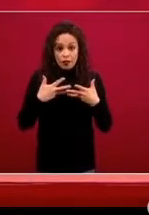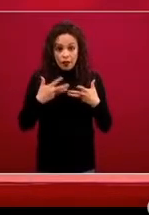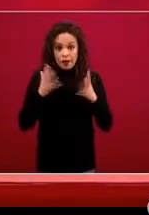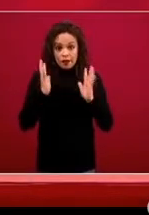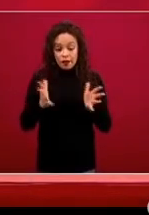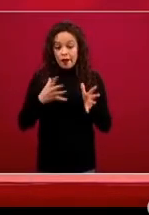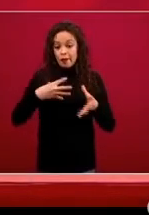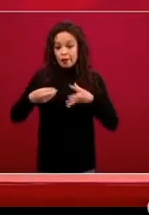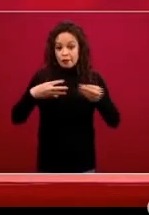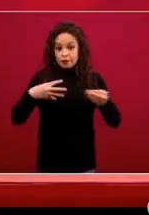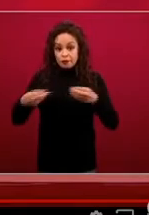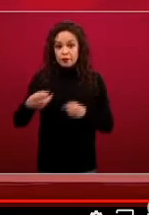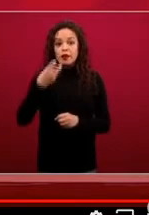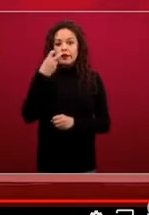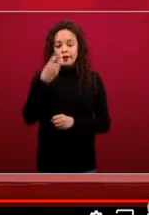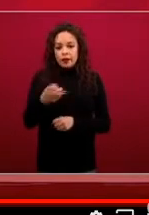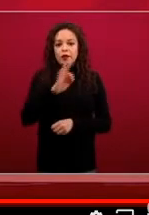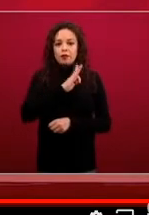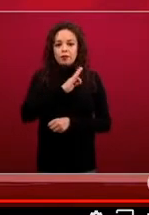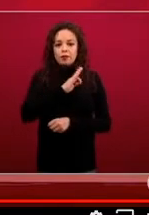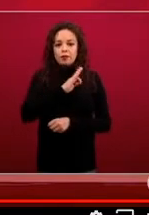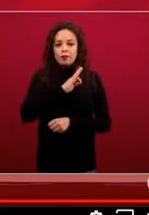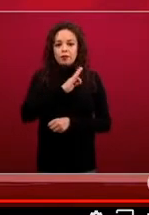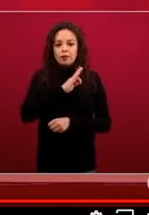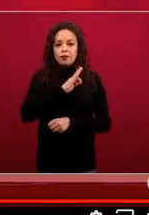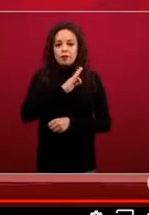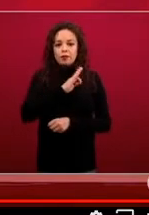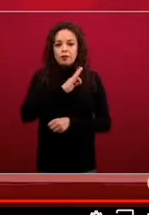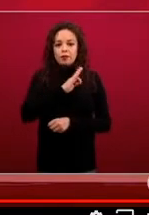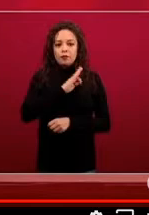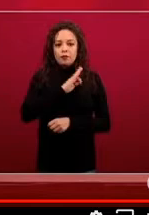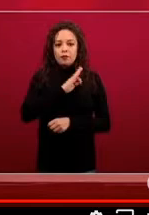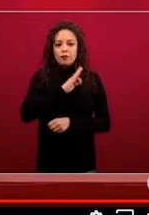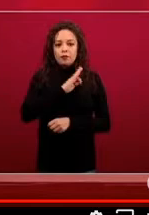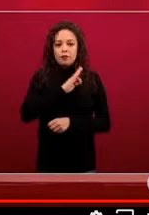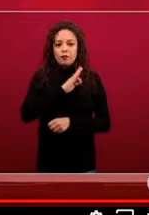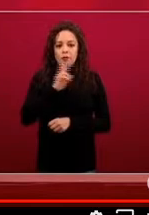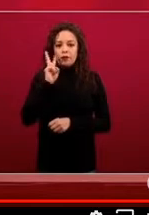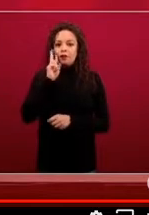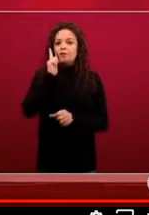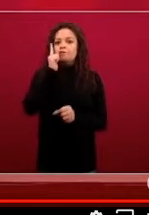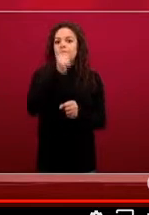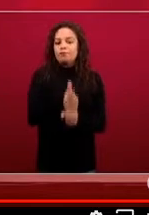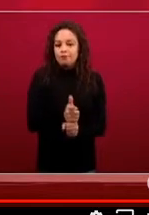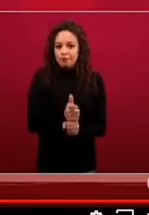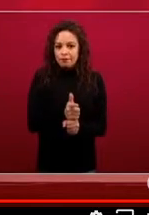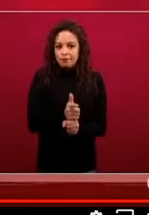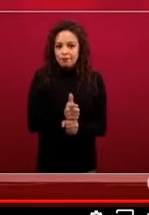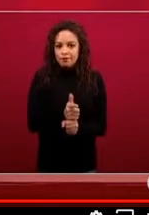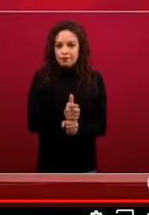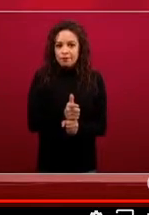happened during the past 2 weeks. By analyzing this data,